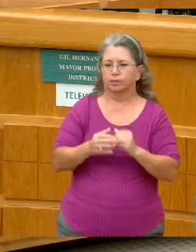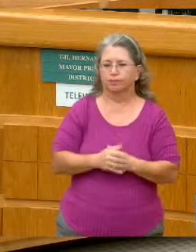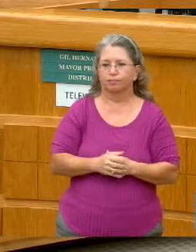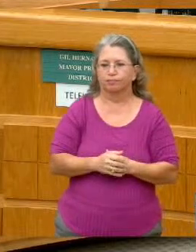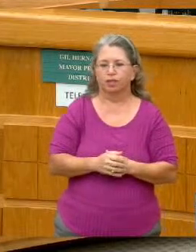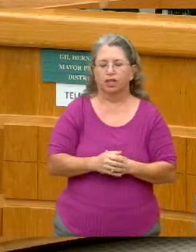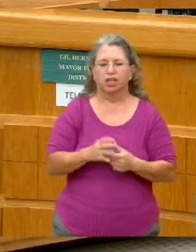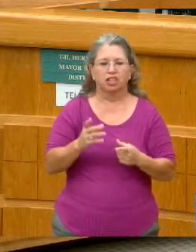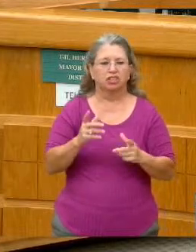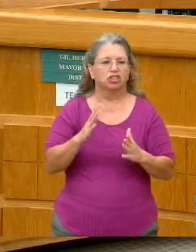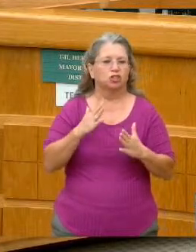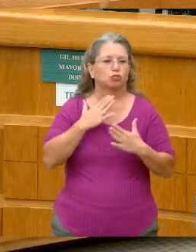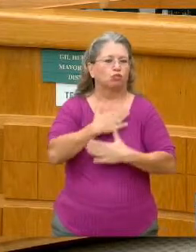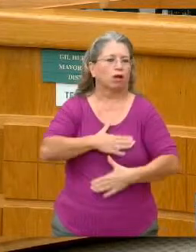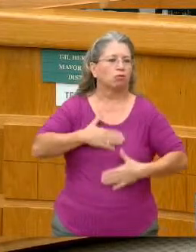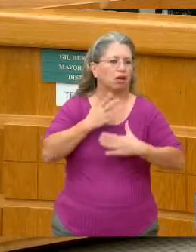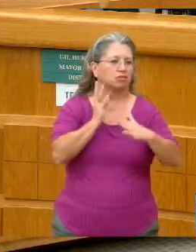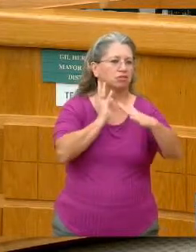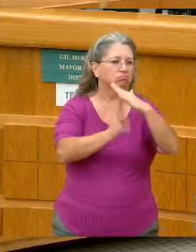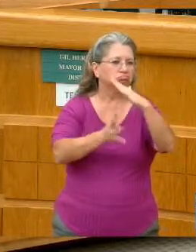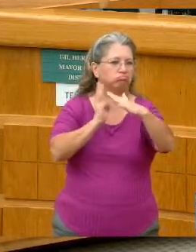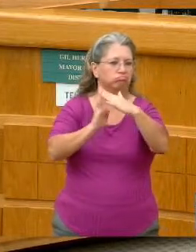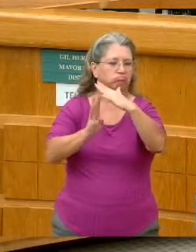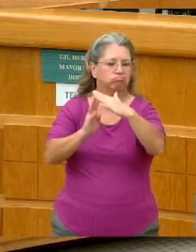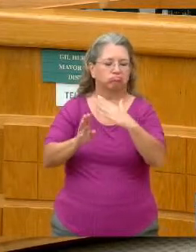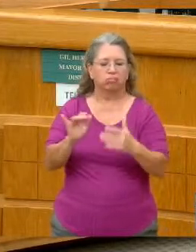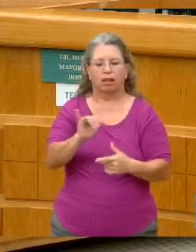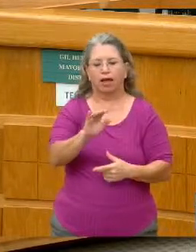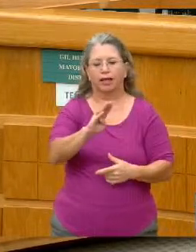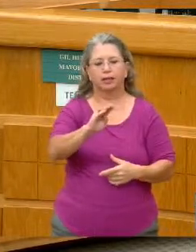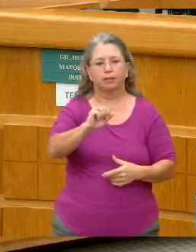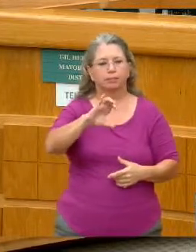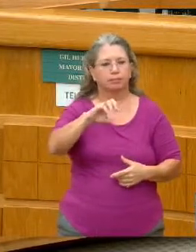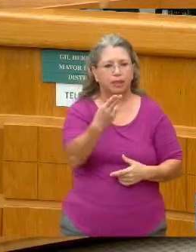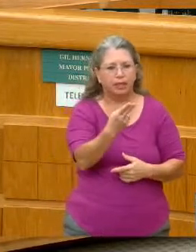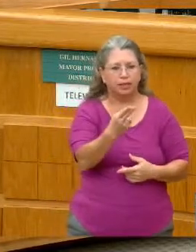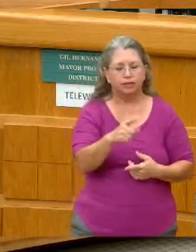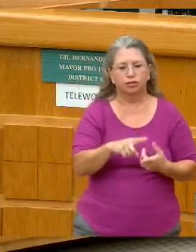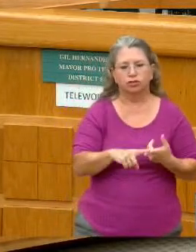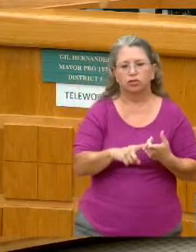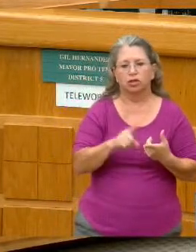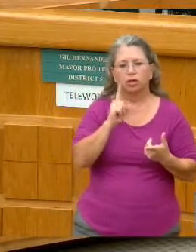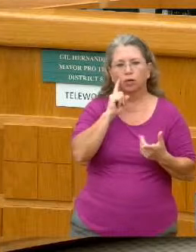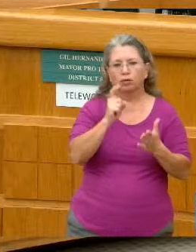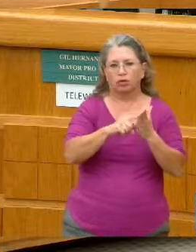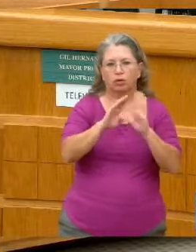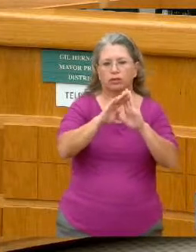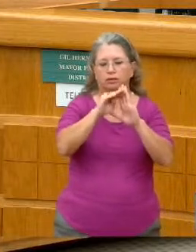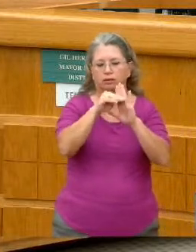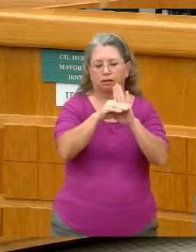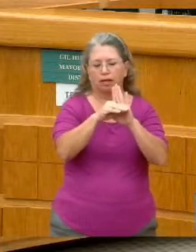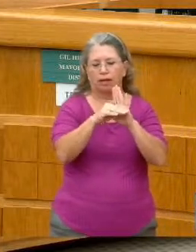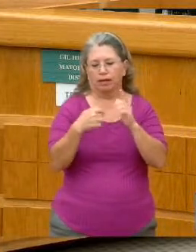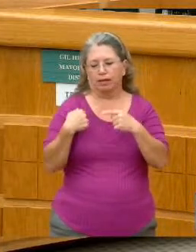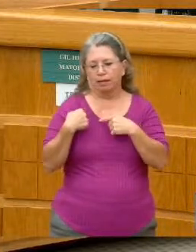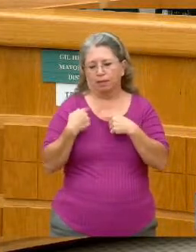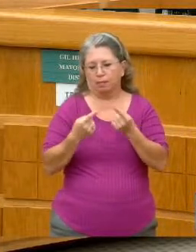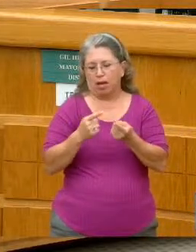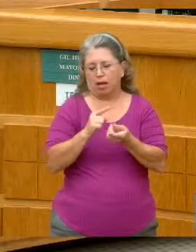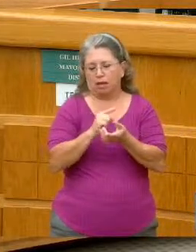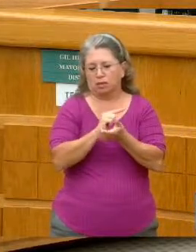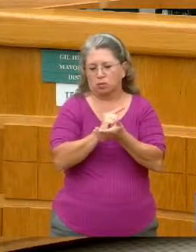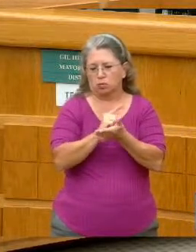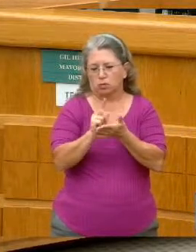Recreational foot traffic at the beach. We've seen a decline, and then maybe in the past few weeks, a slight increase in foot traffic